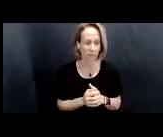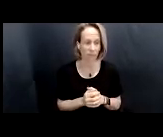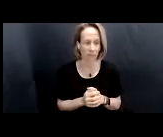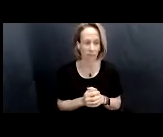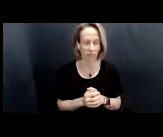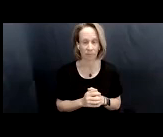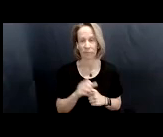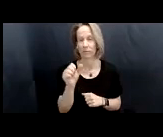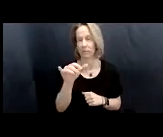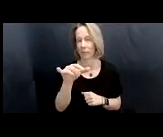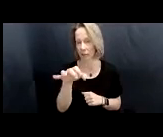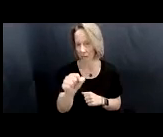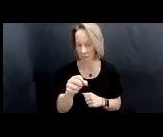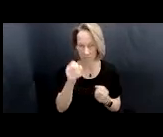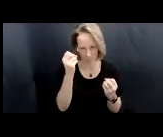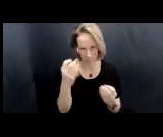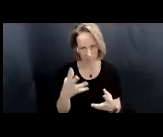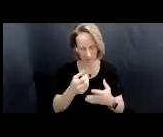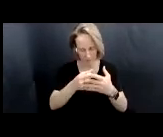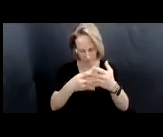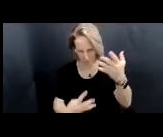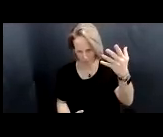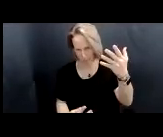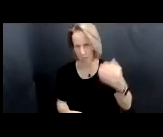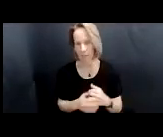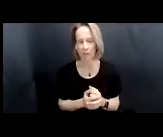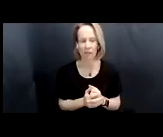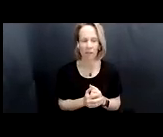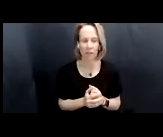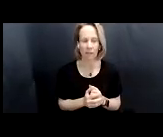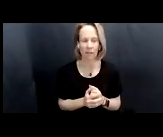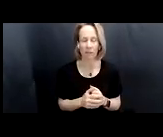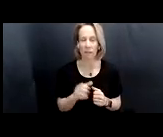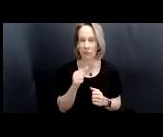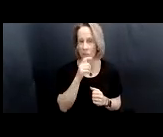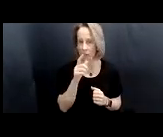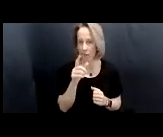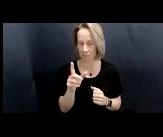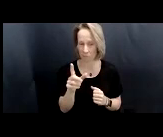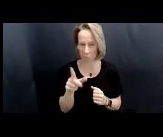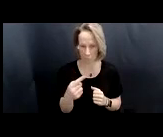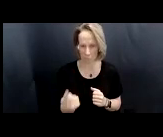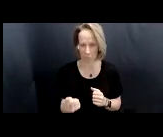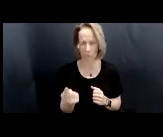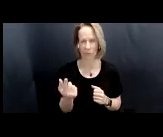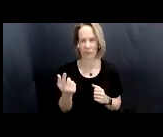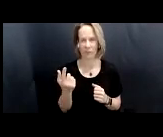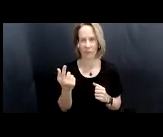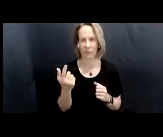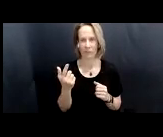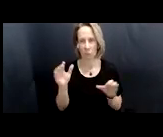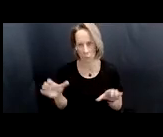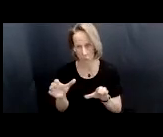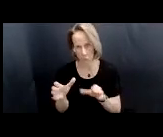Exactly, there's so much. So not only do we do so much as advocates, but the services that our